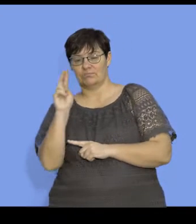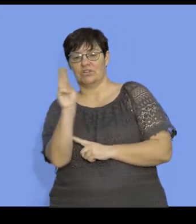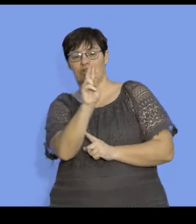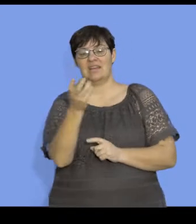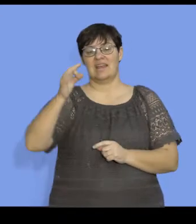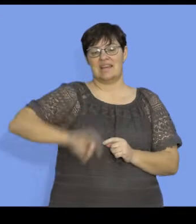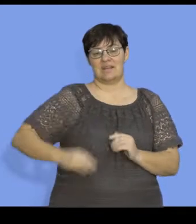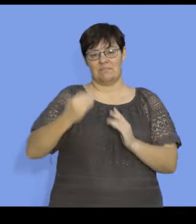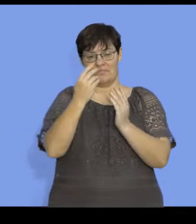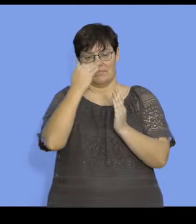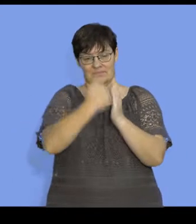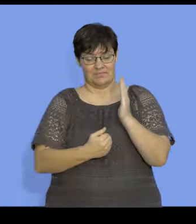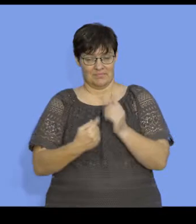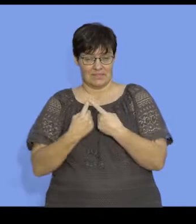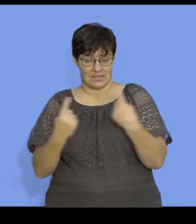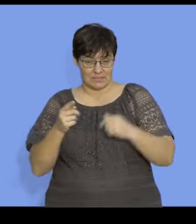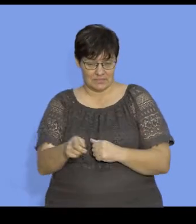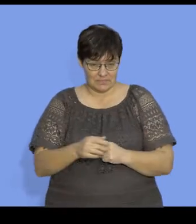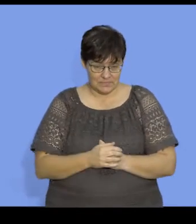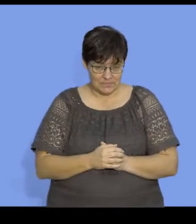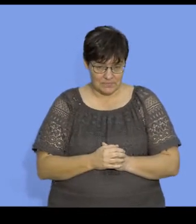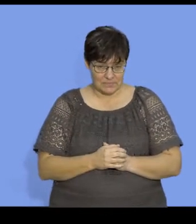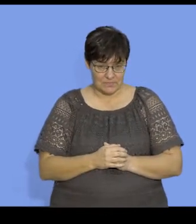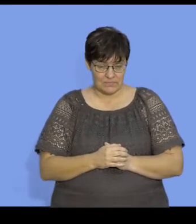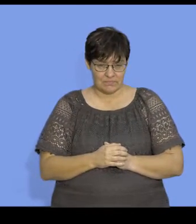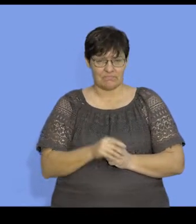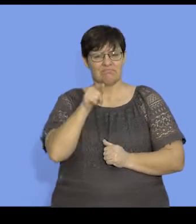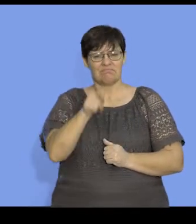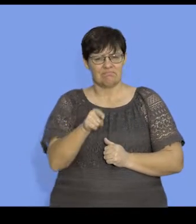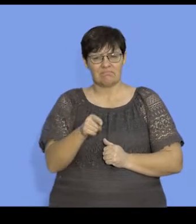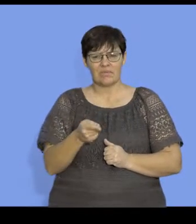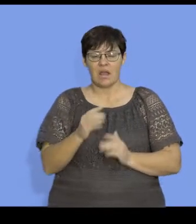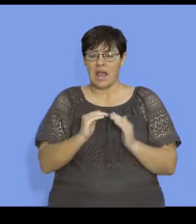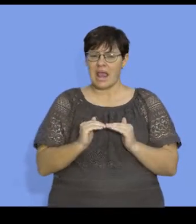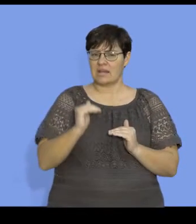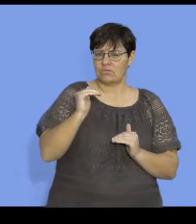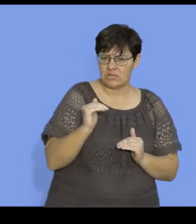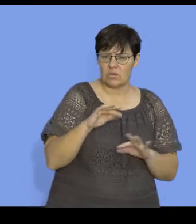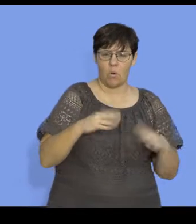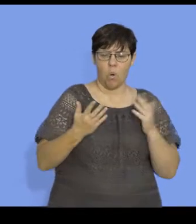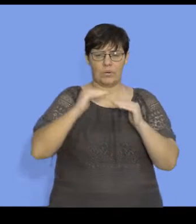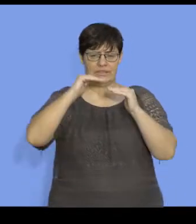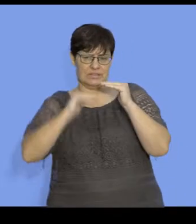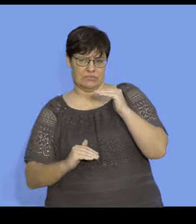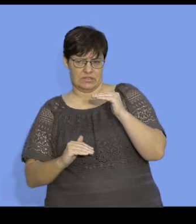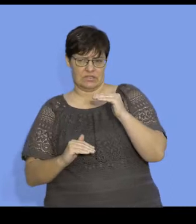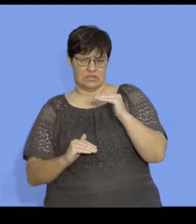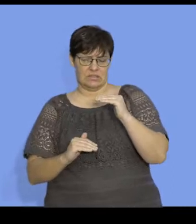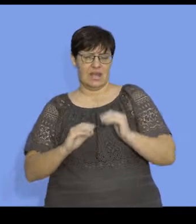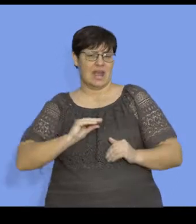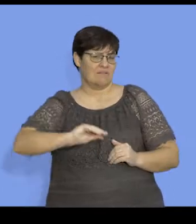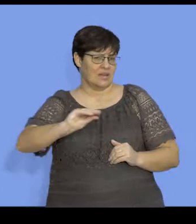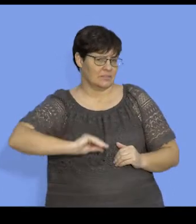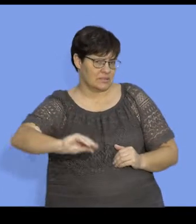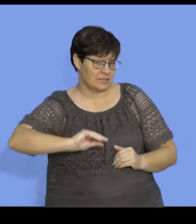let's look at this one here. Will there be an increase or a decrease in the investments,